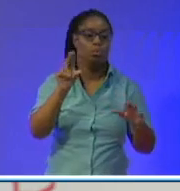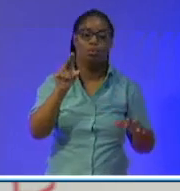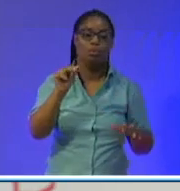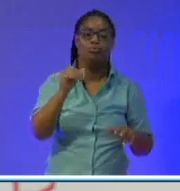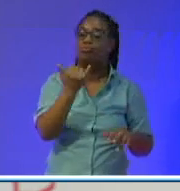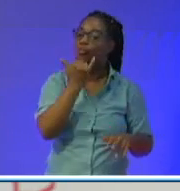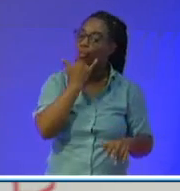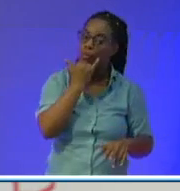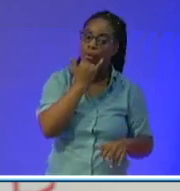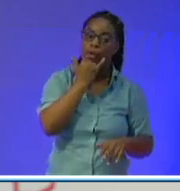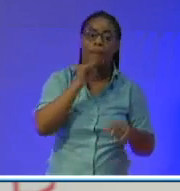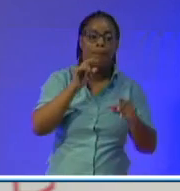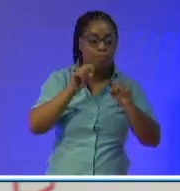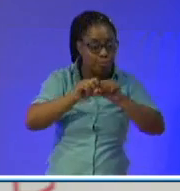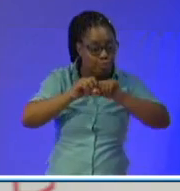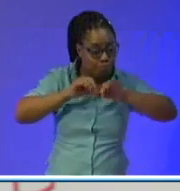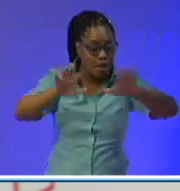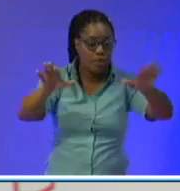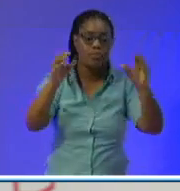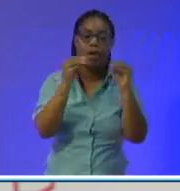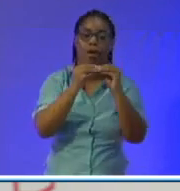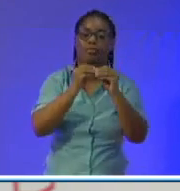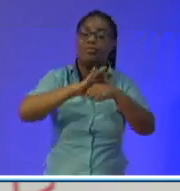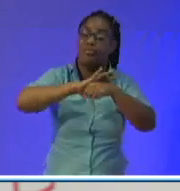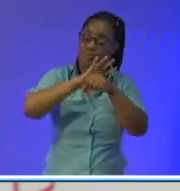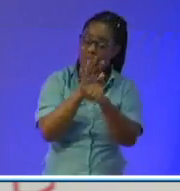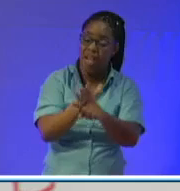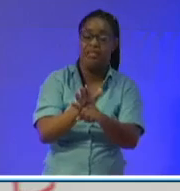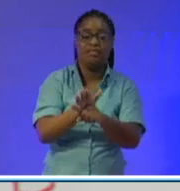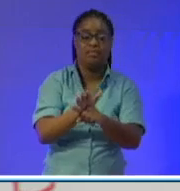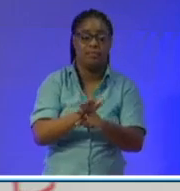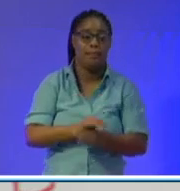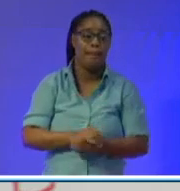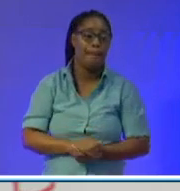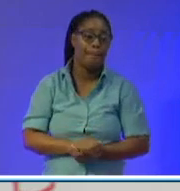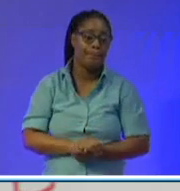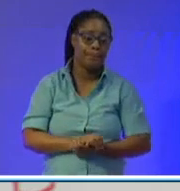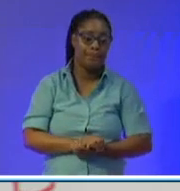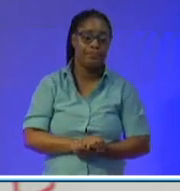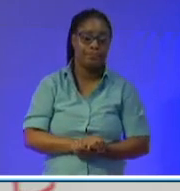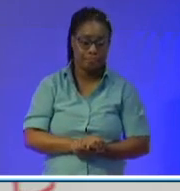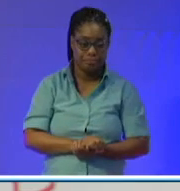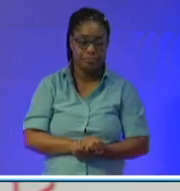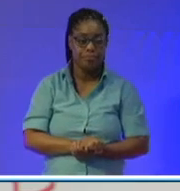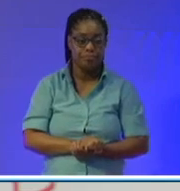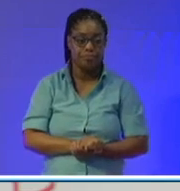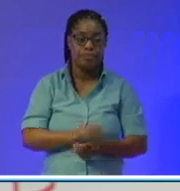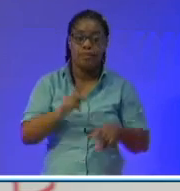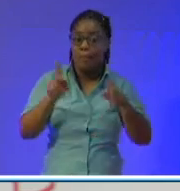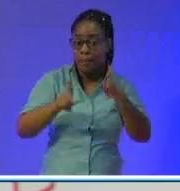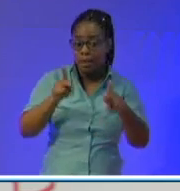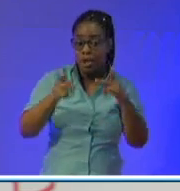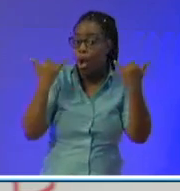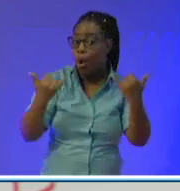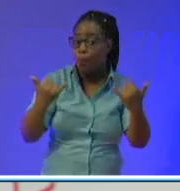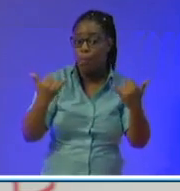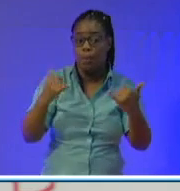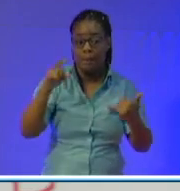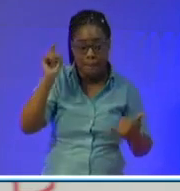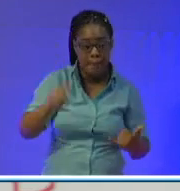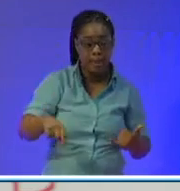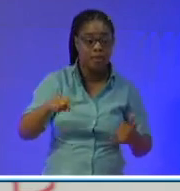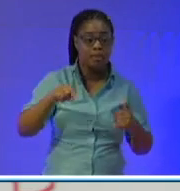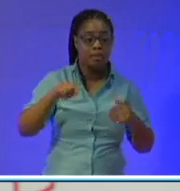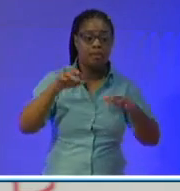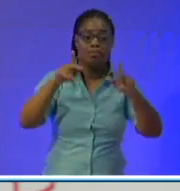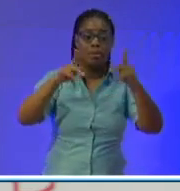as the festive season continues. As the festive season continues and people move around, we are going to need to balance